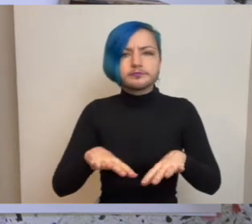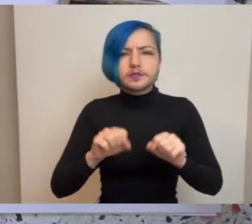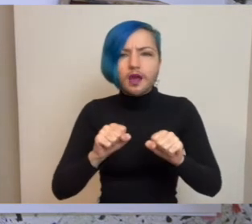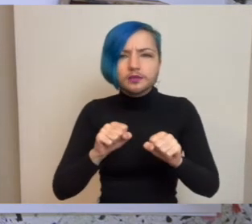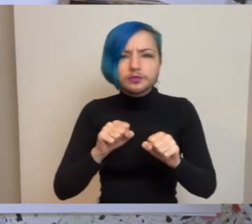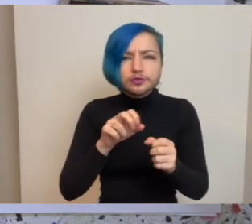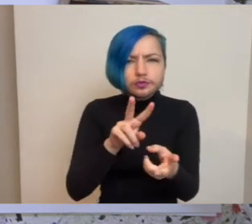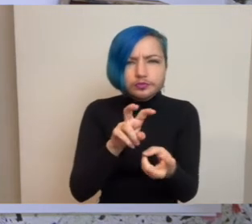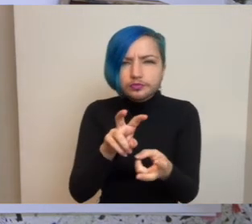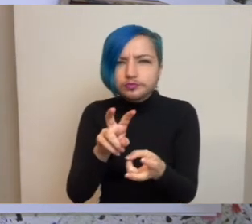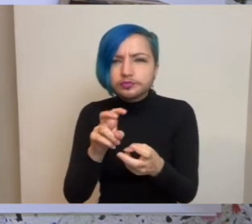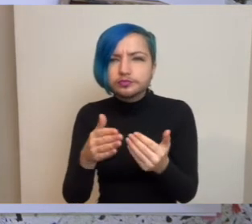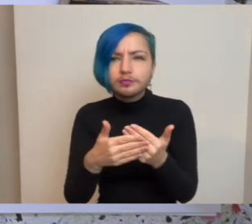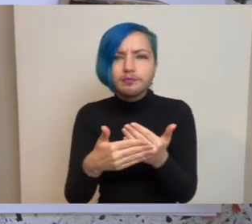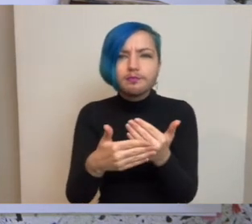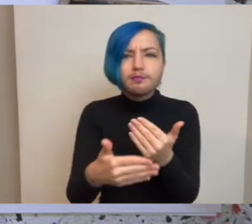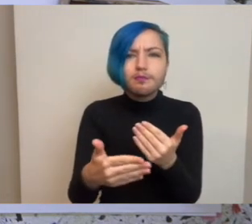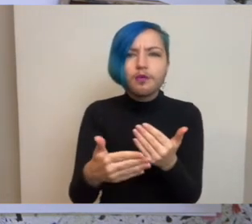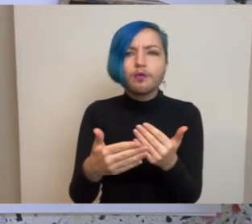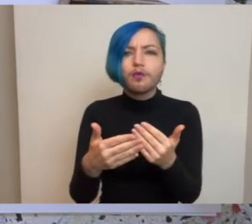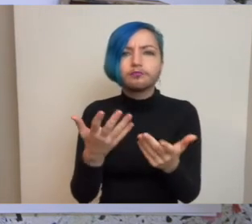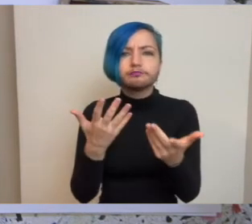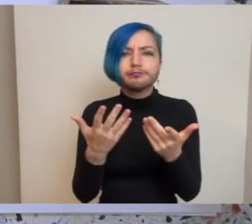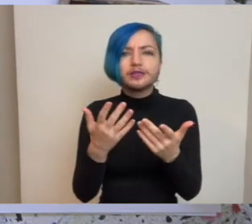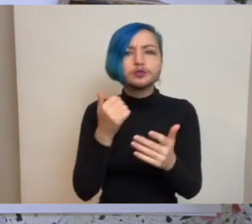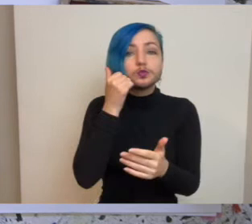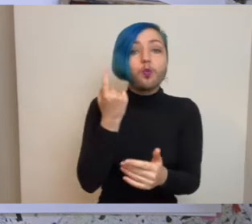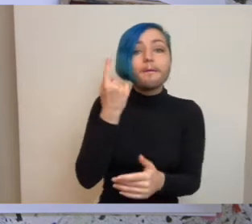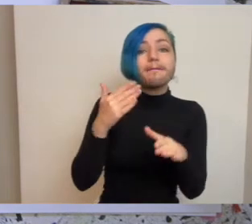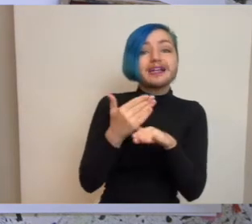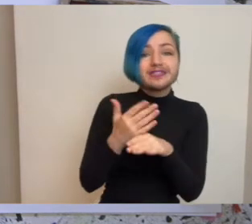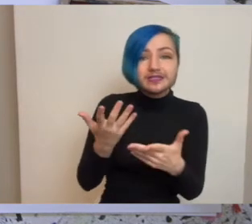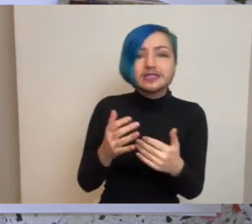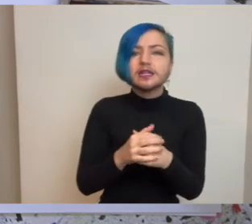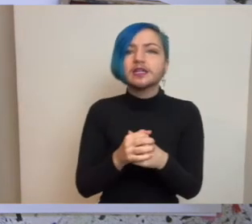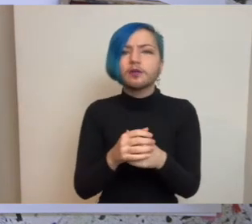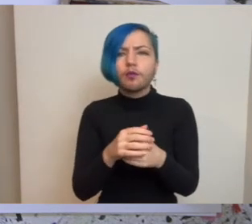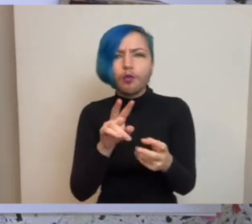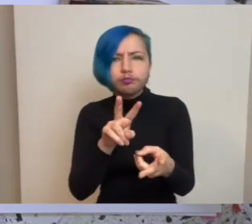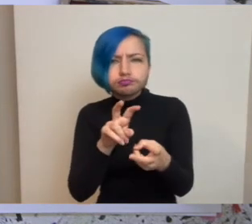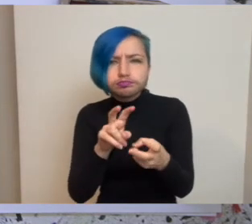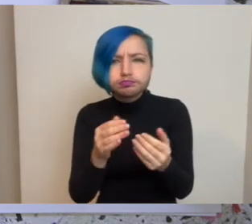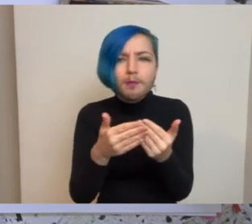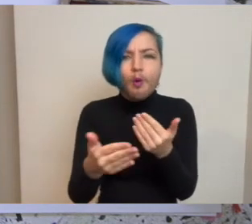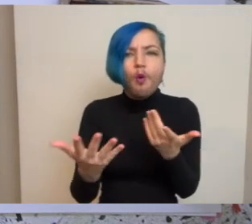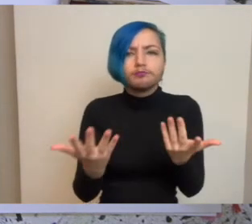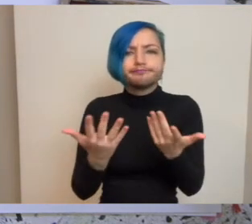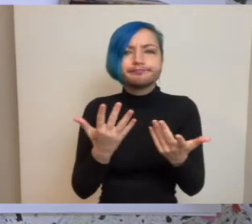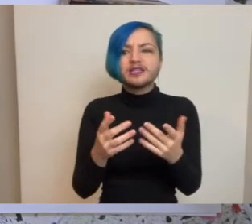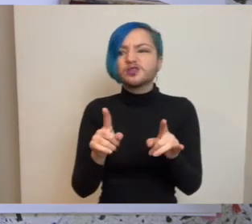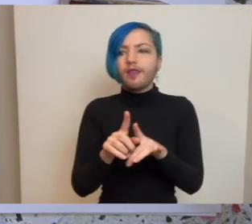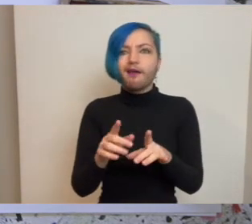perhaps a little bit more than I definitely would have done in my warm-ups, or a little bit more if I was just trying to get like a